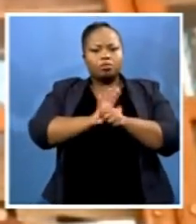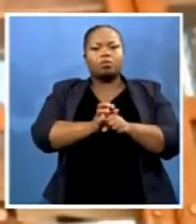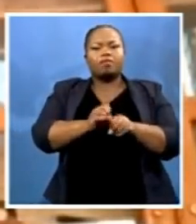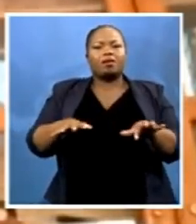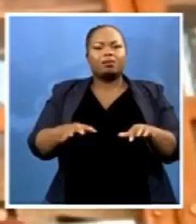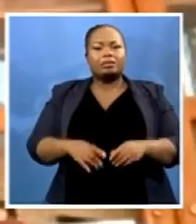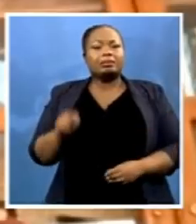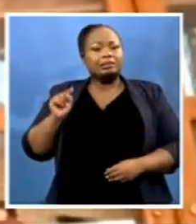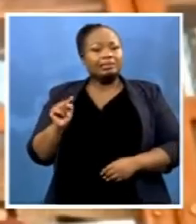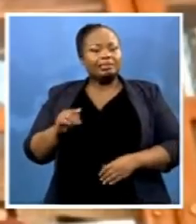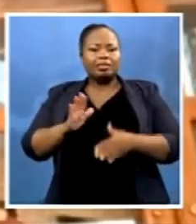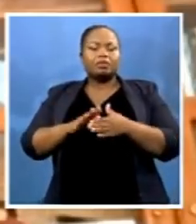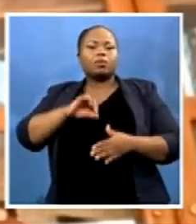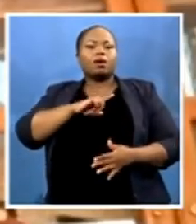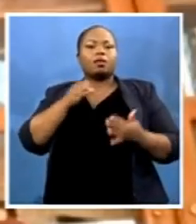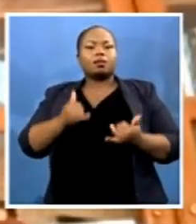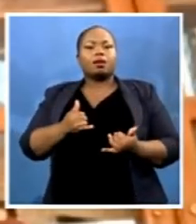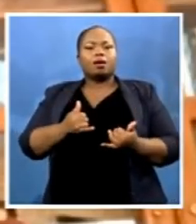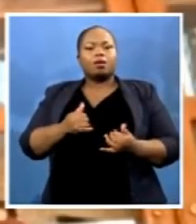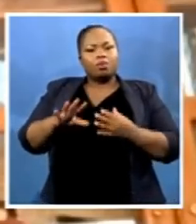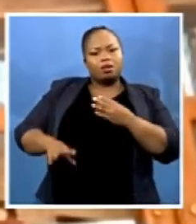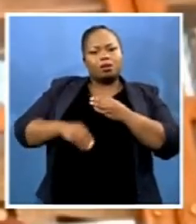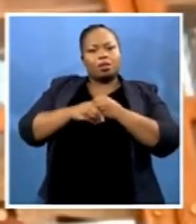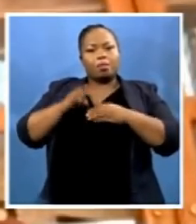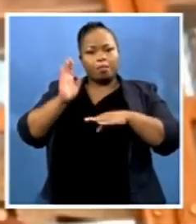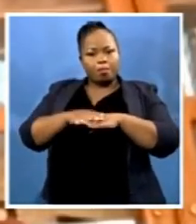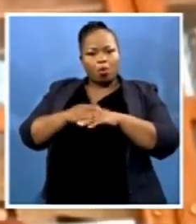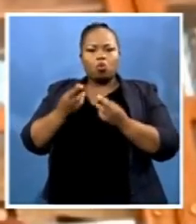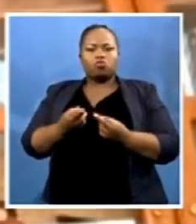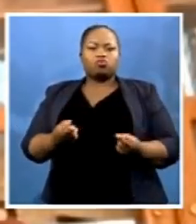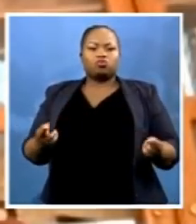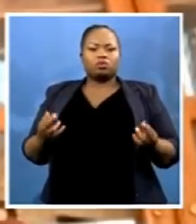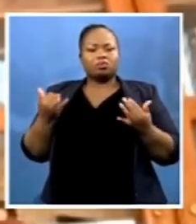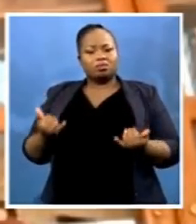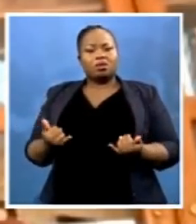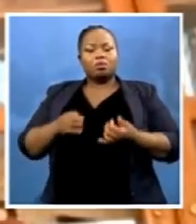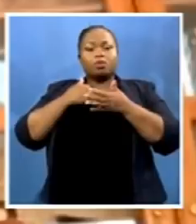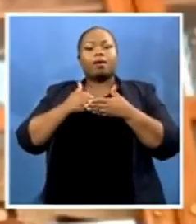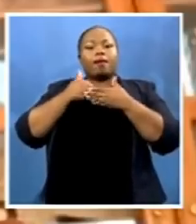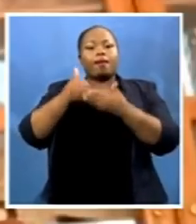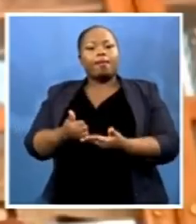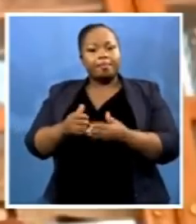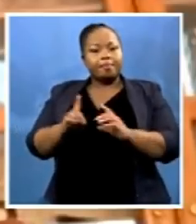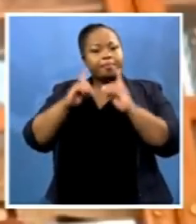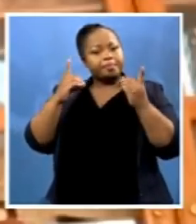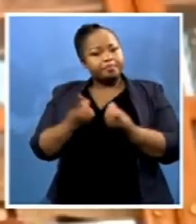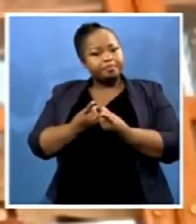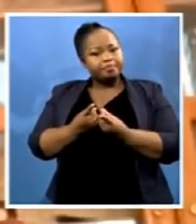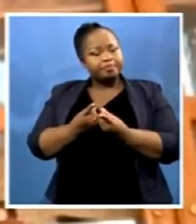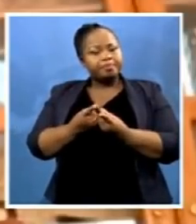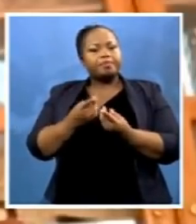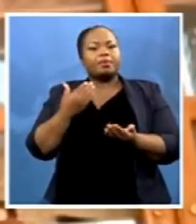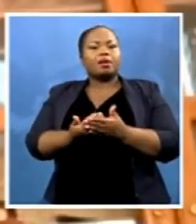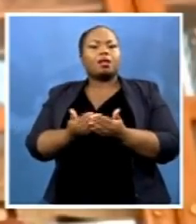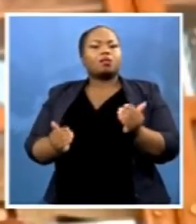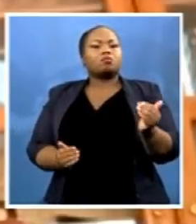additional allocation of resources to actually help the department to get additional human